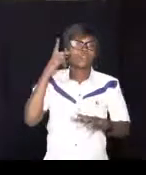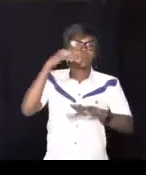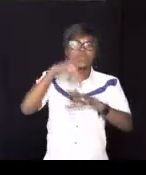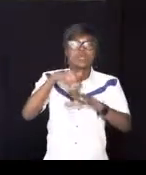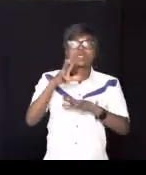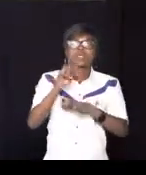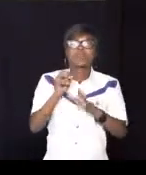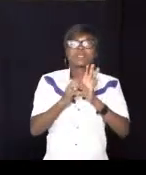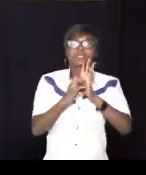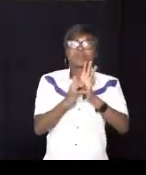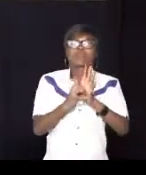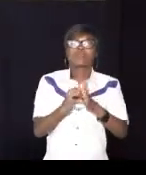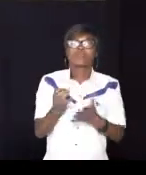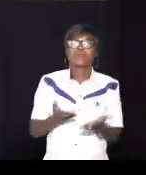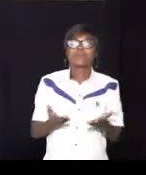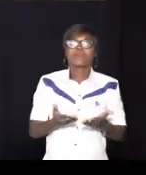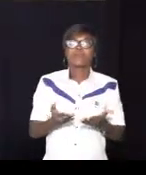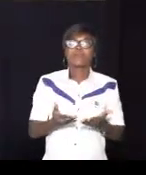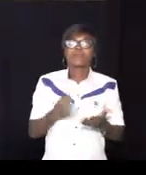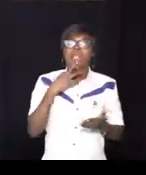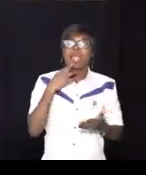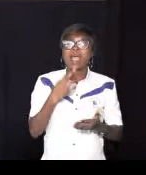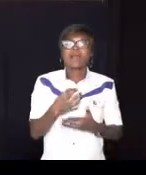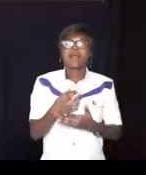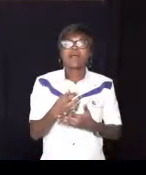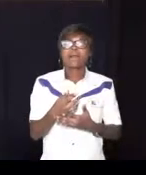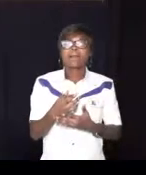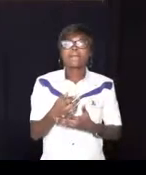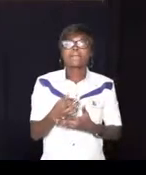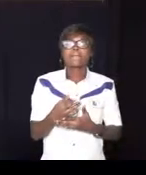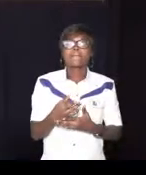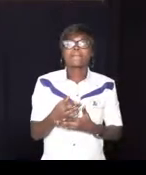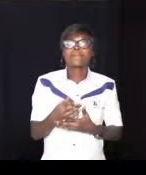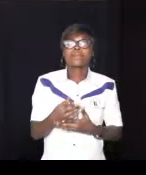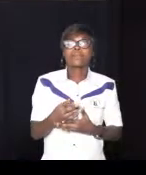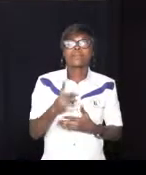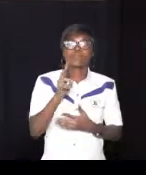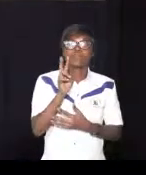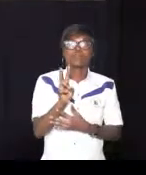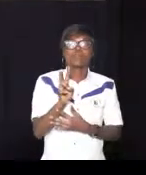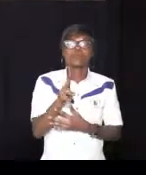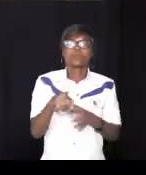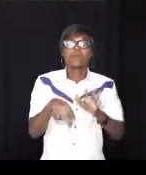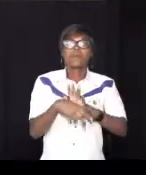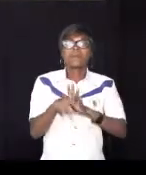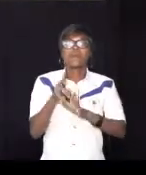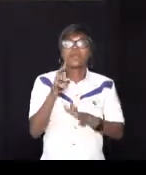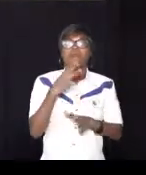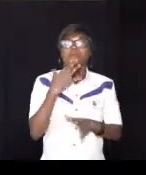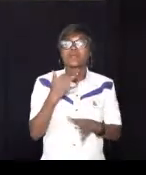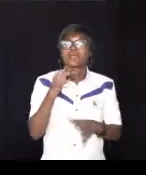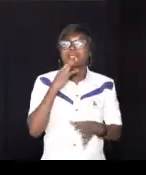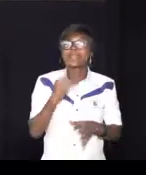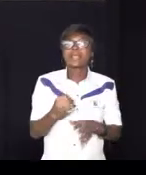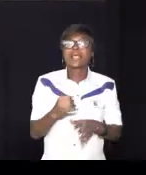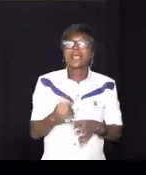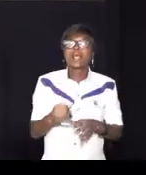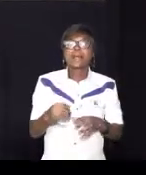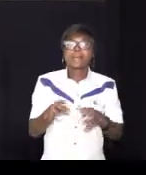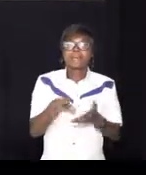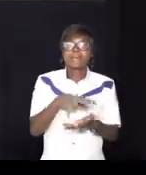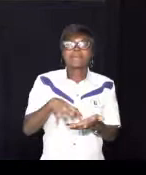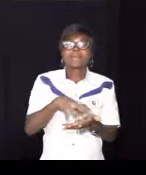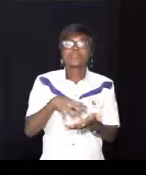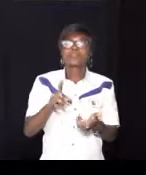Now let's look at the example here. Examples are, you can see here I have the two primary colors. They are mixed now to